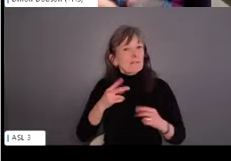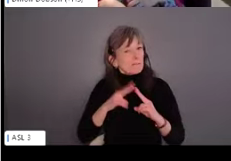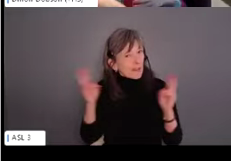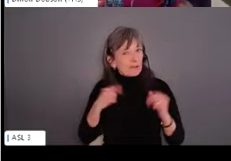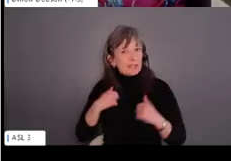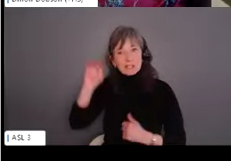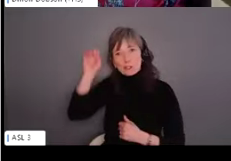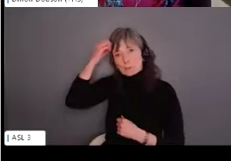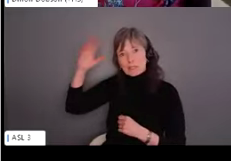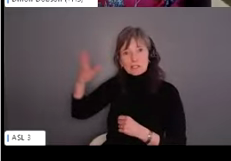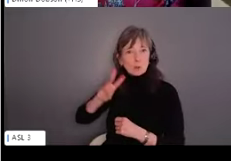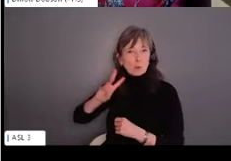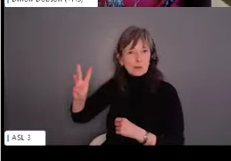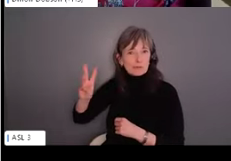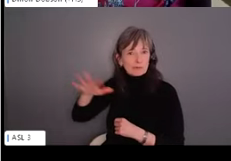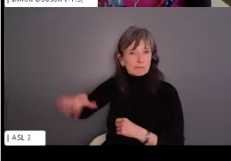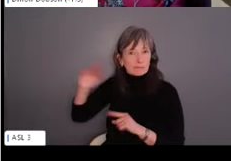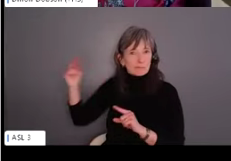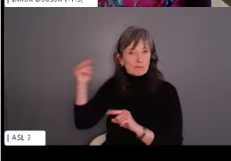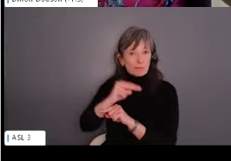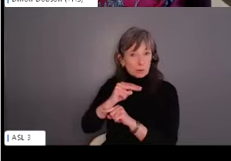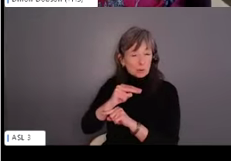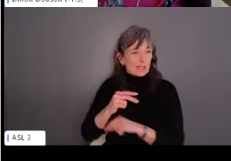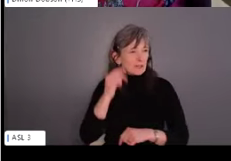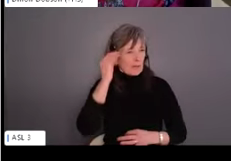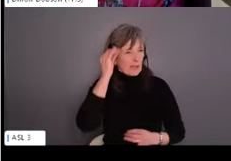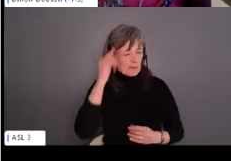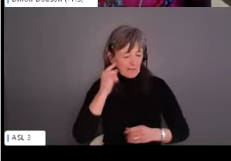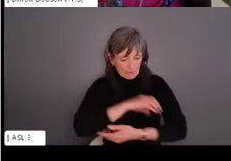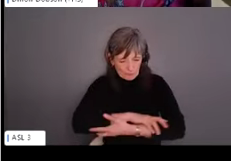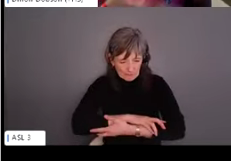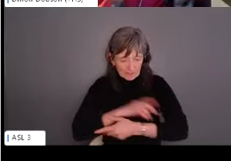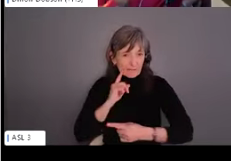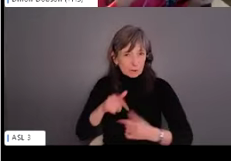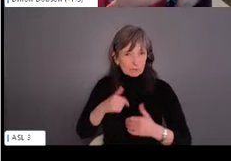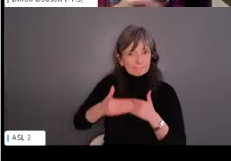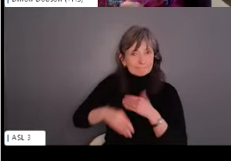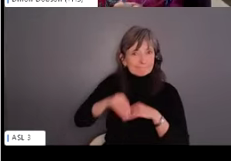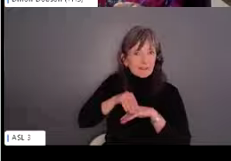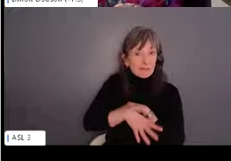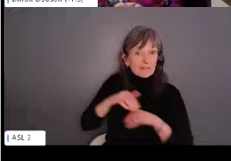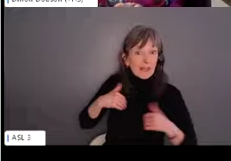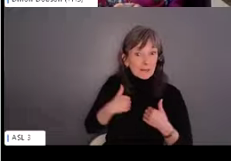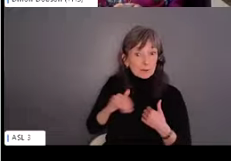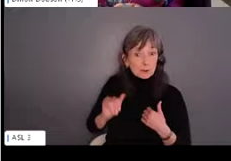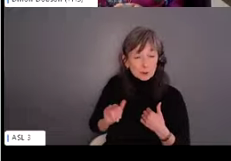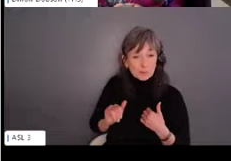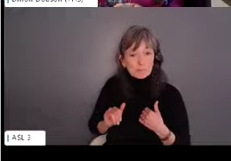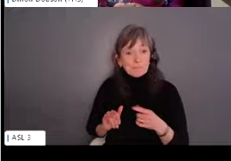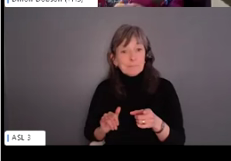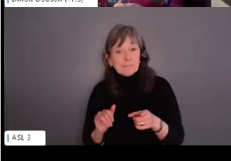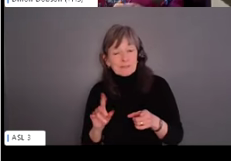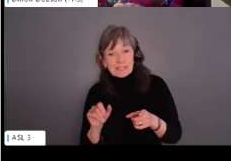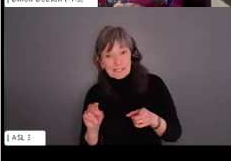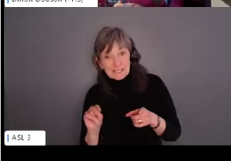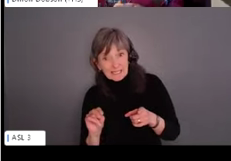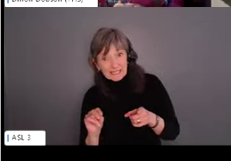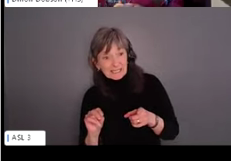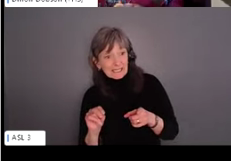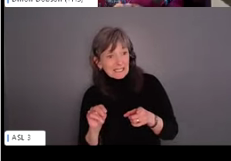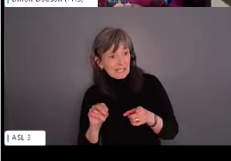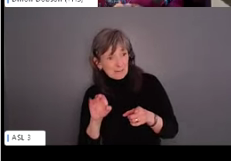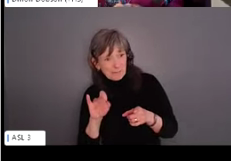the wide-reaching ways in which reconciliation needs to occur. And I just want to share Right. this beautiful, Dylan, it's Marta. Could I